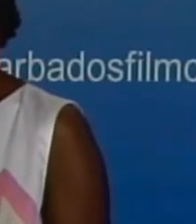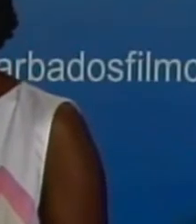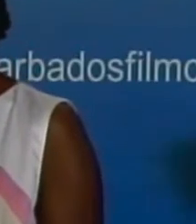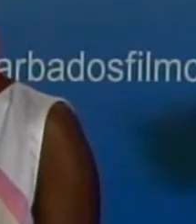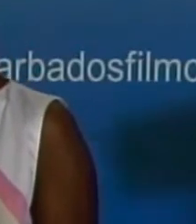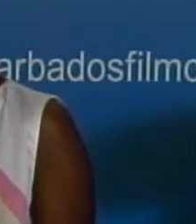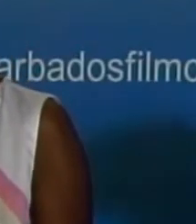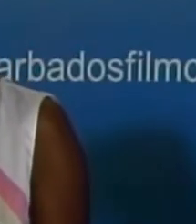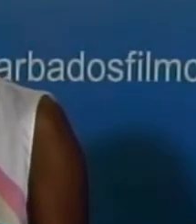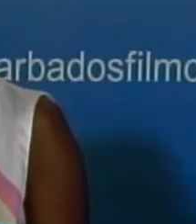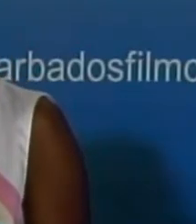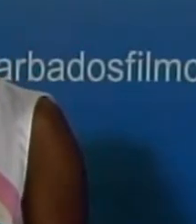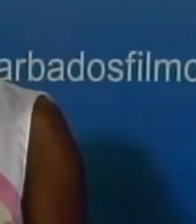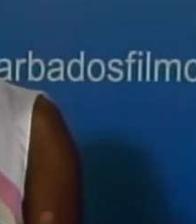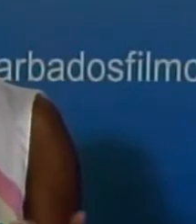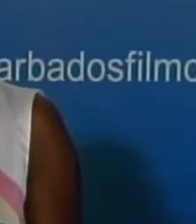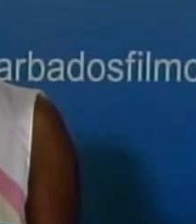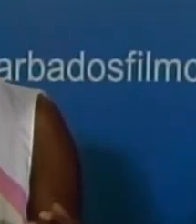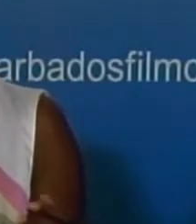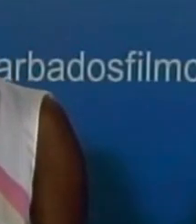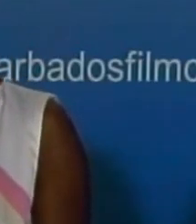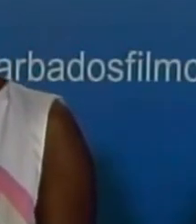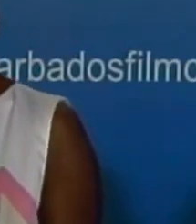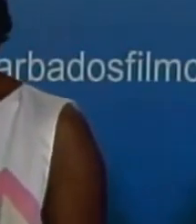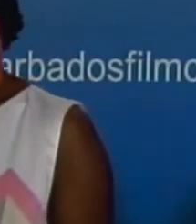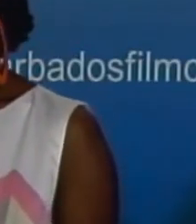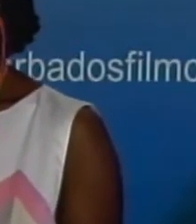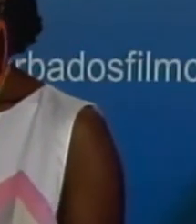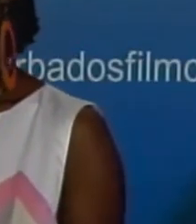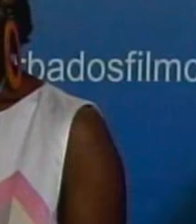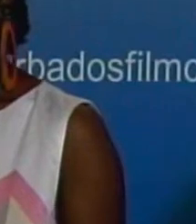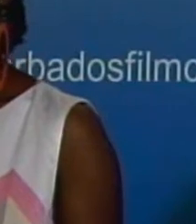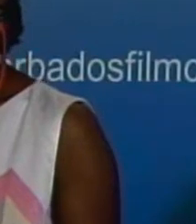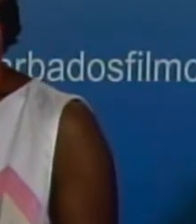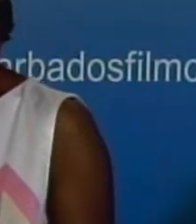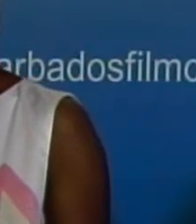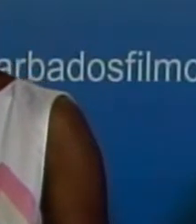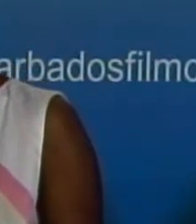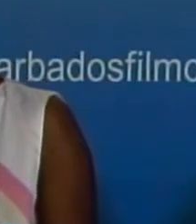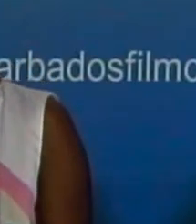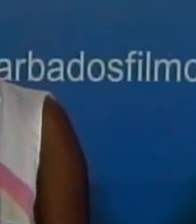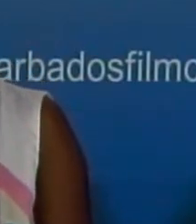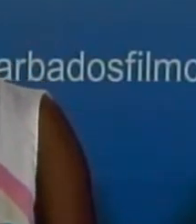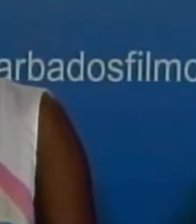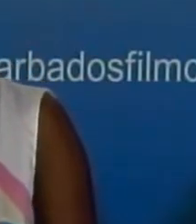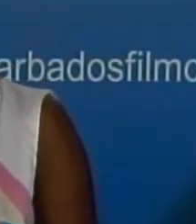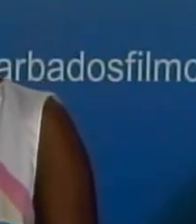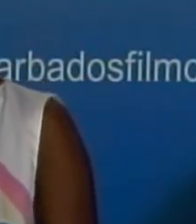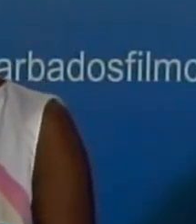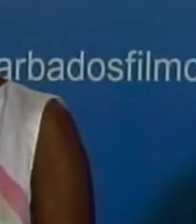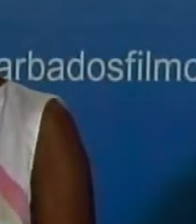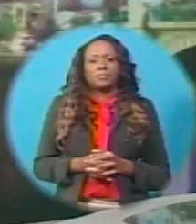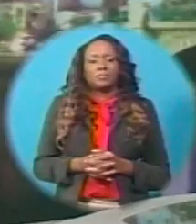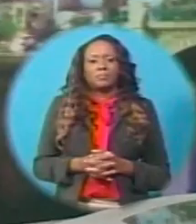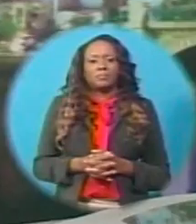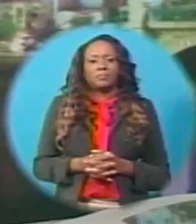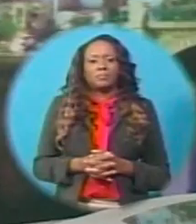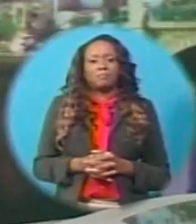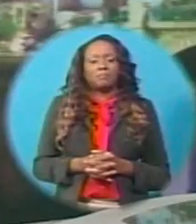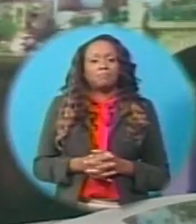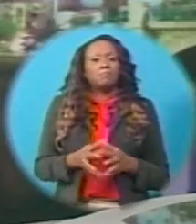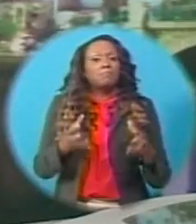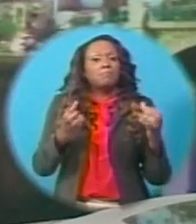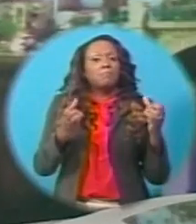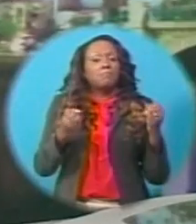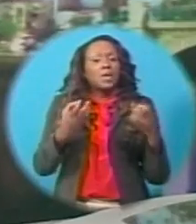can be enhanced, feel free to contact the Film Commissioner or any of the CEDA members. Many of